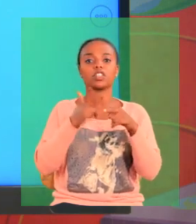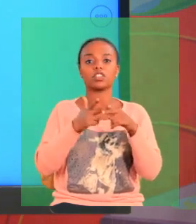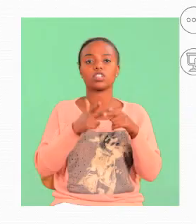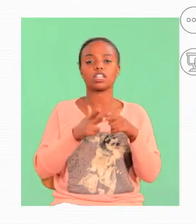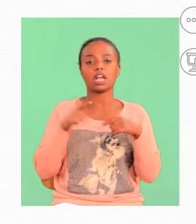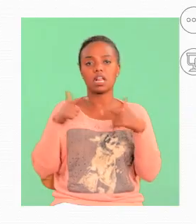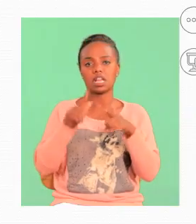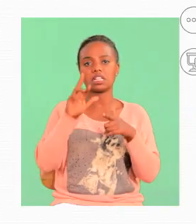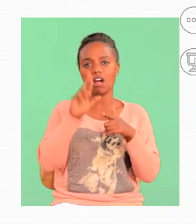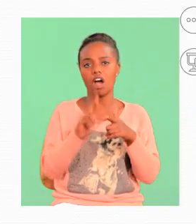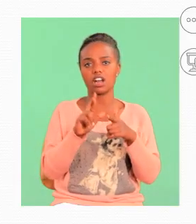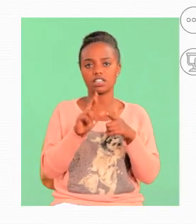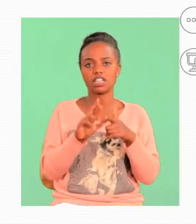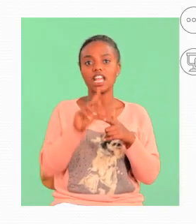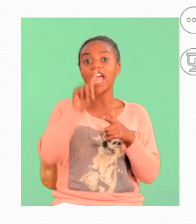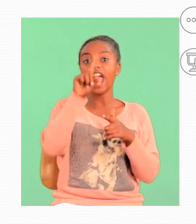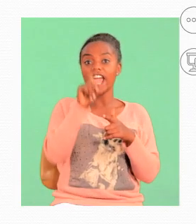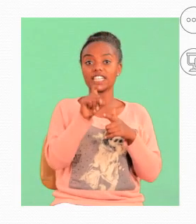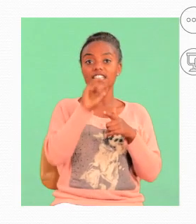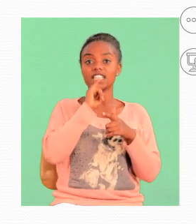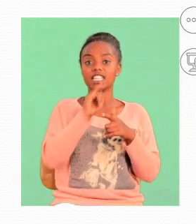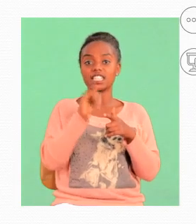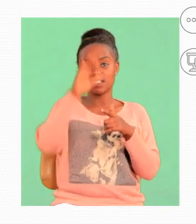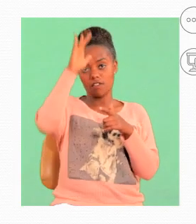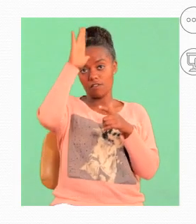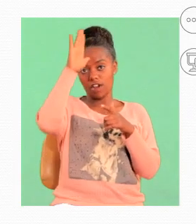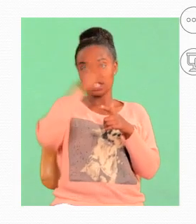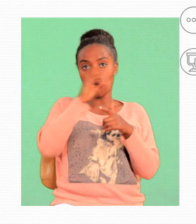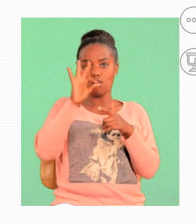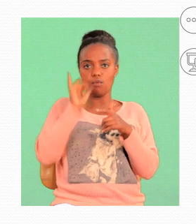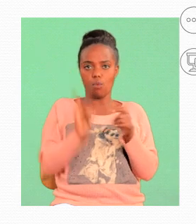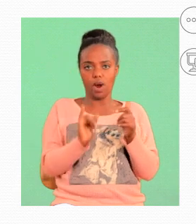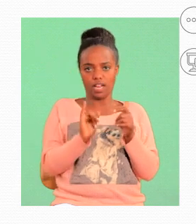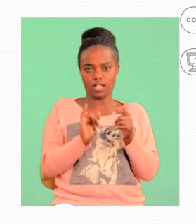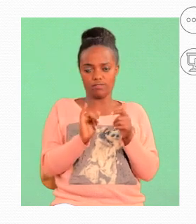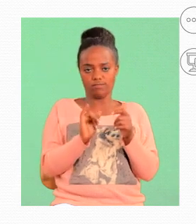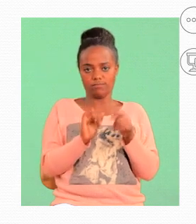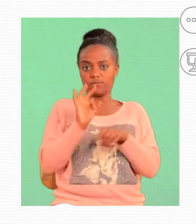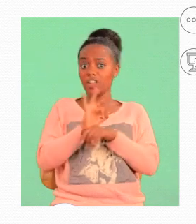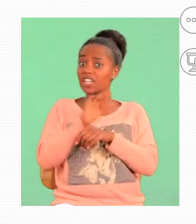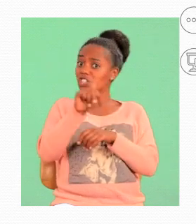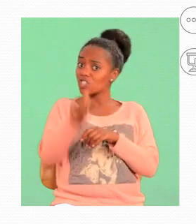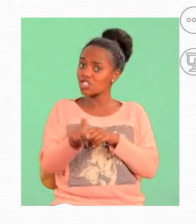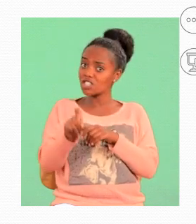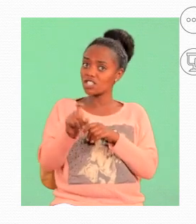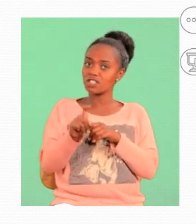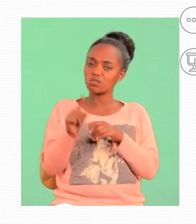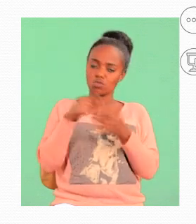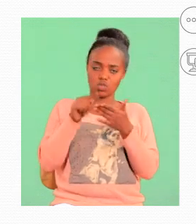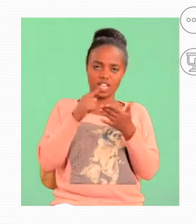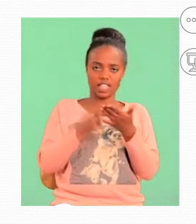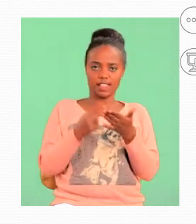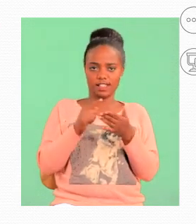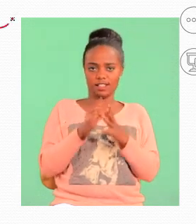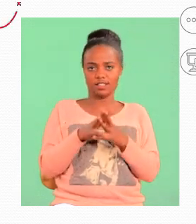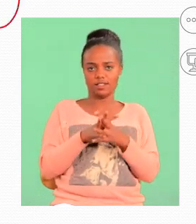x is the father of y. Is it a function? To check this one,